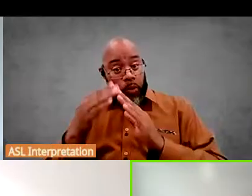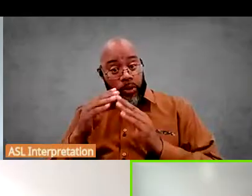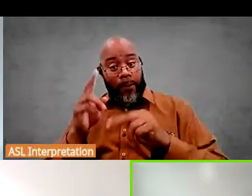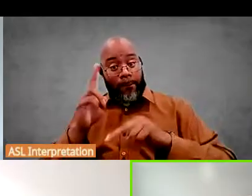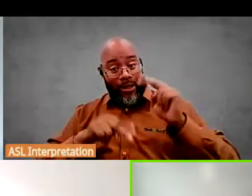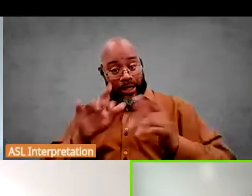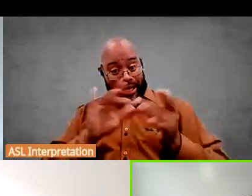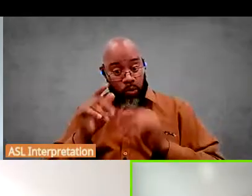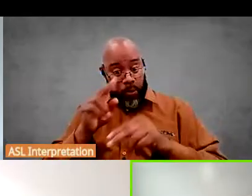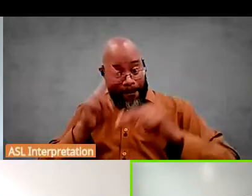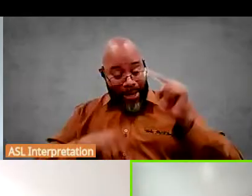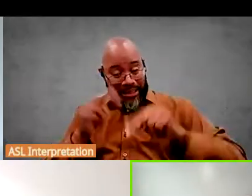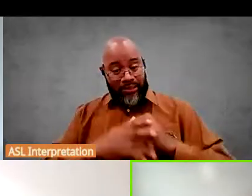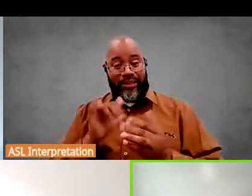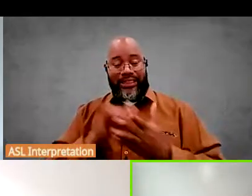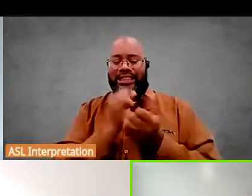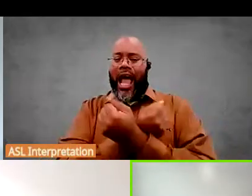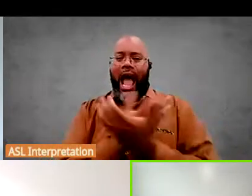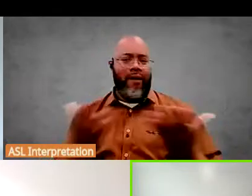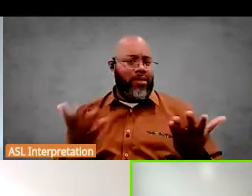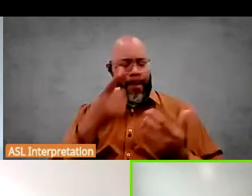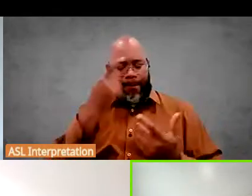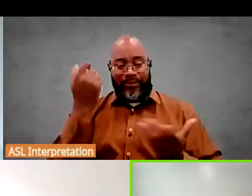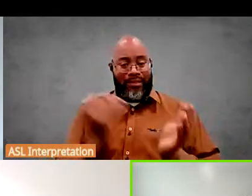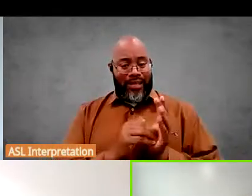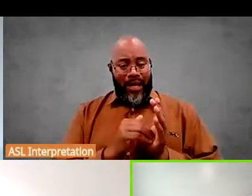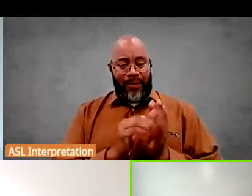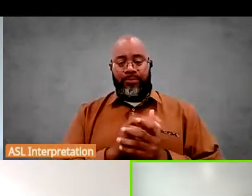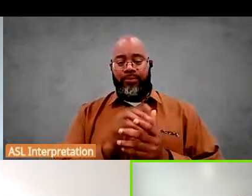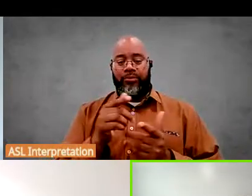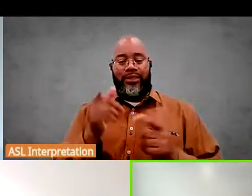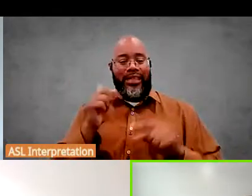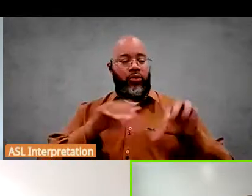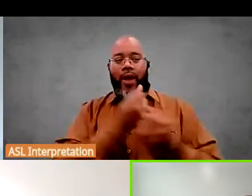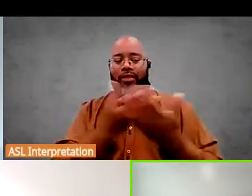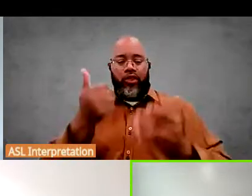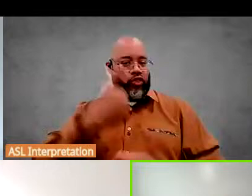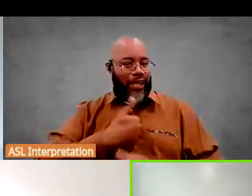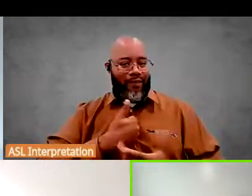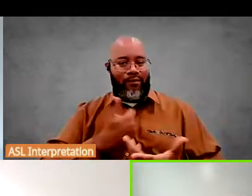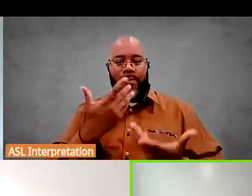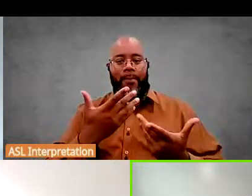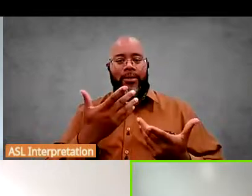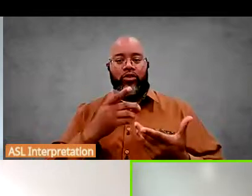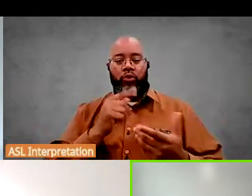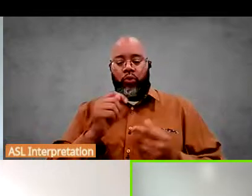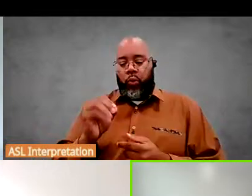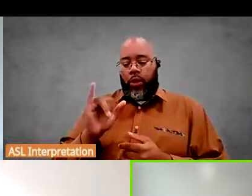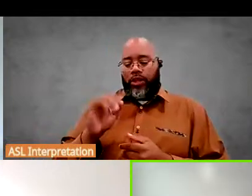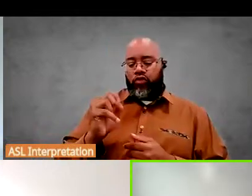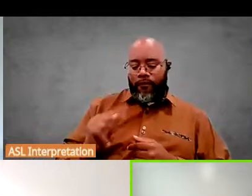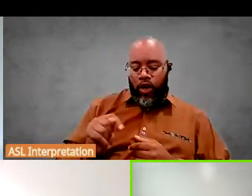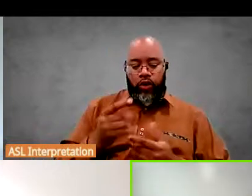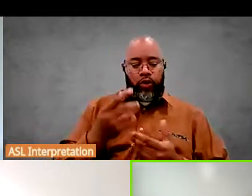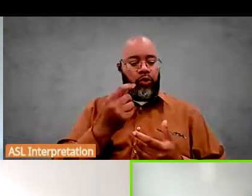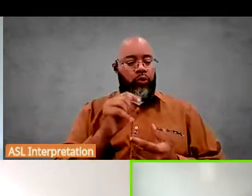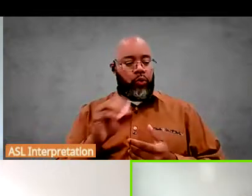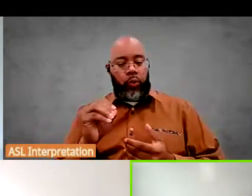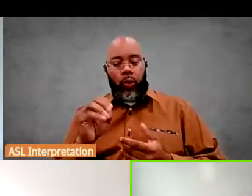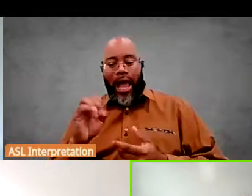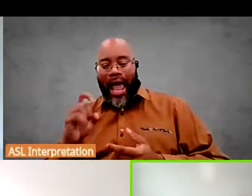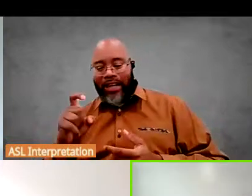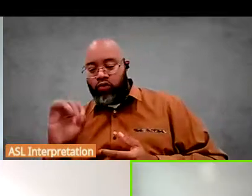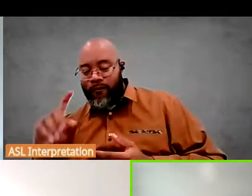build is everything. Because again, you can't do everything yourself. You might be too introverted or too extroverted. You might be good at one thing and not the